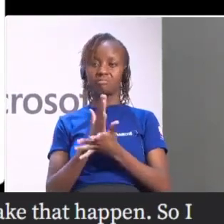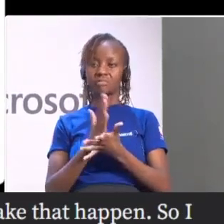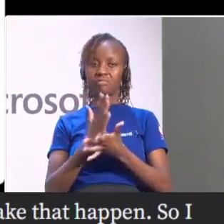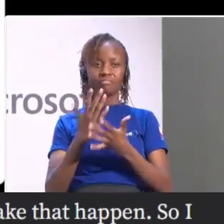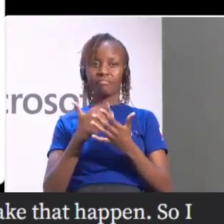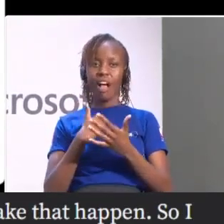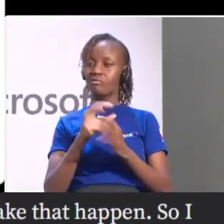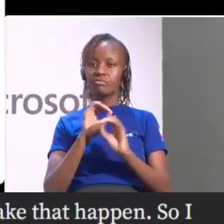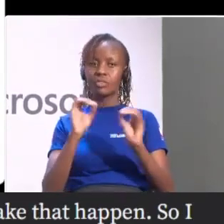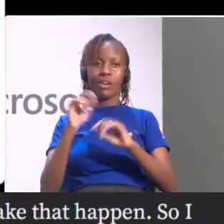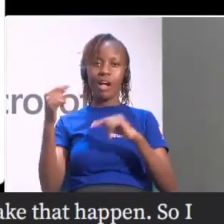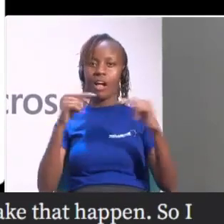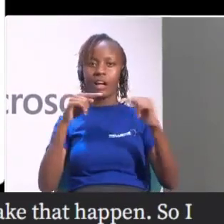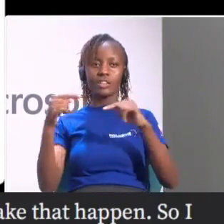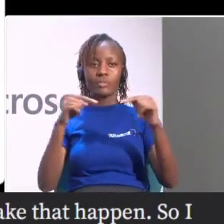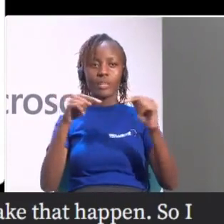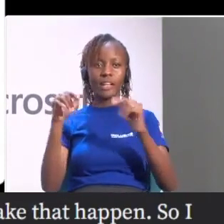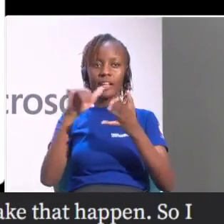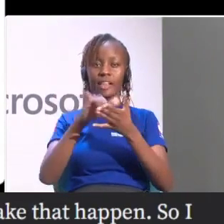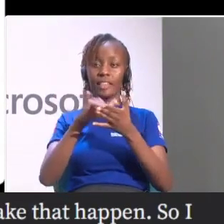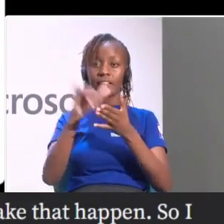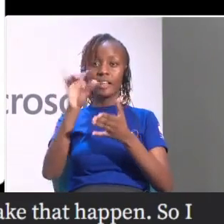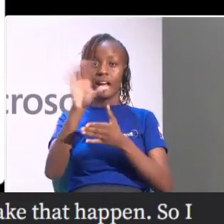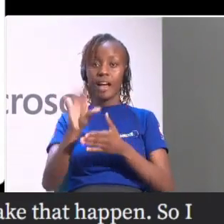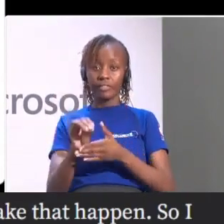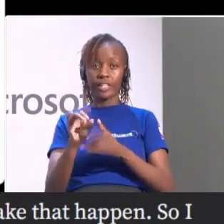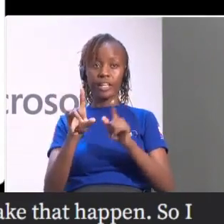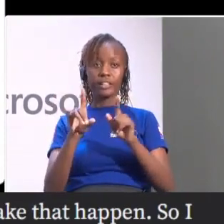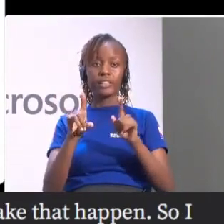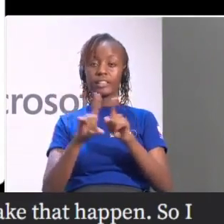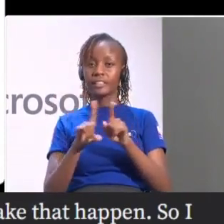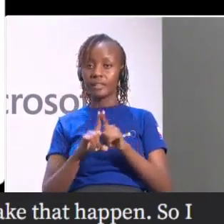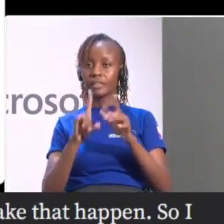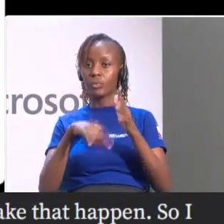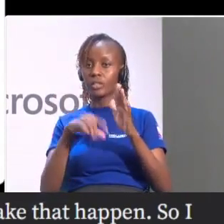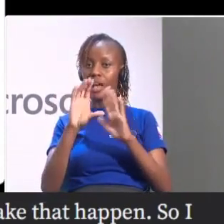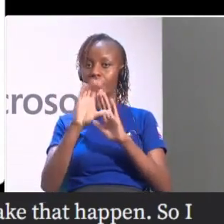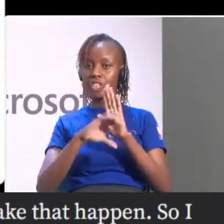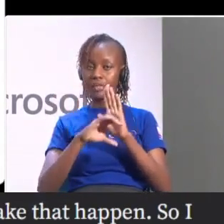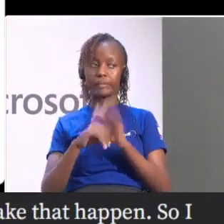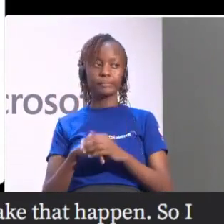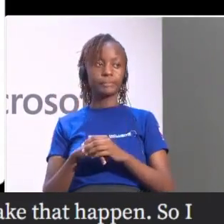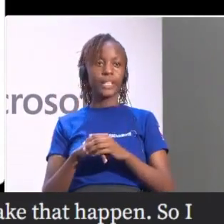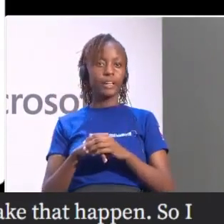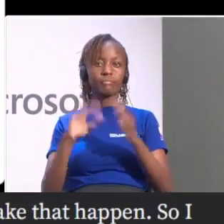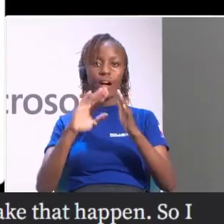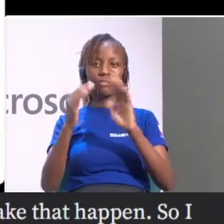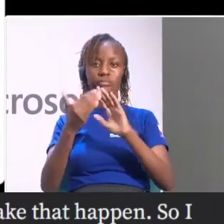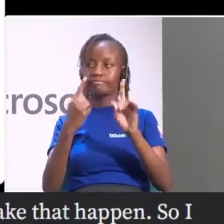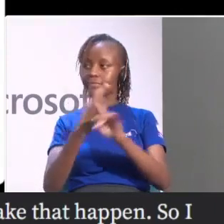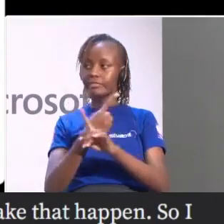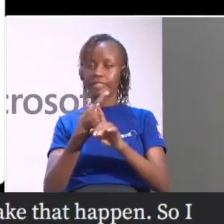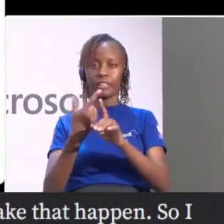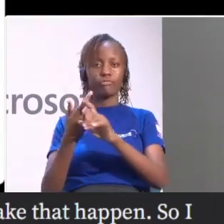that Africa needs a chapter, because our context is different from